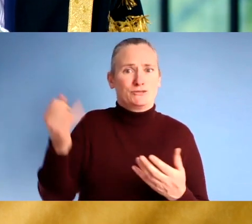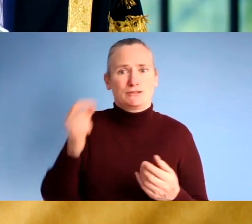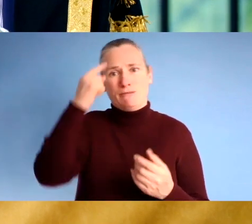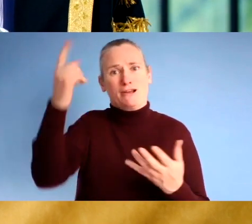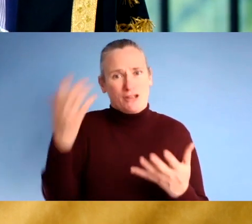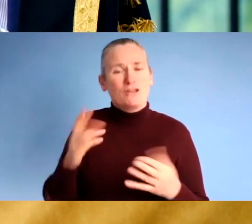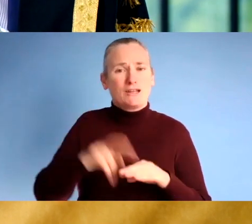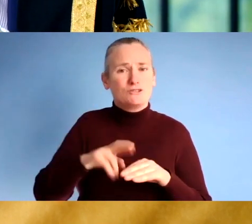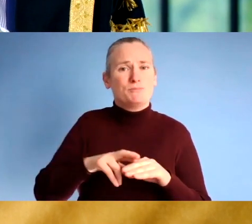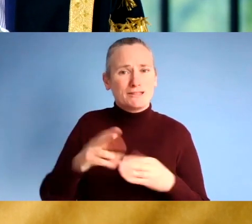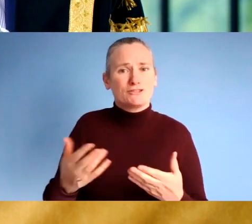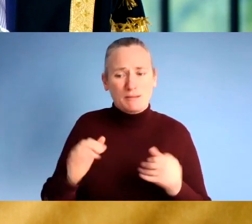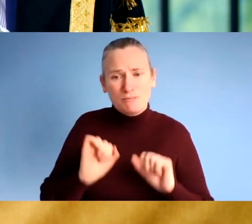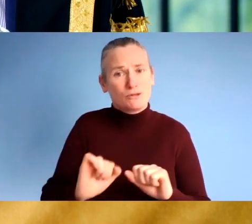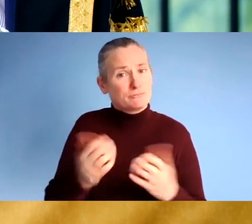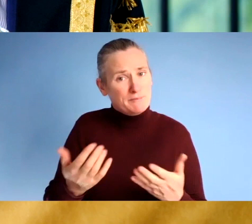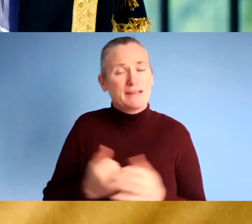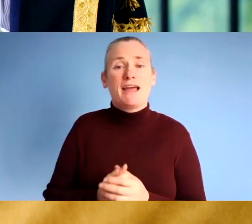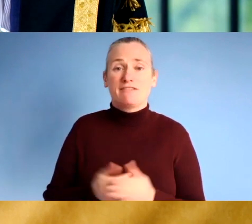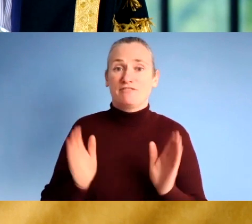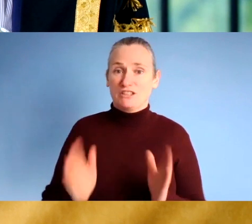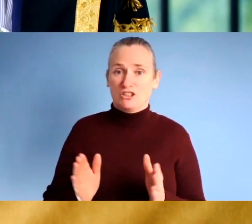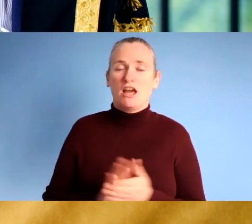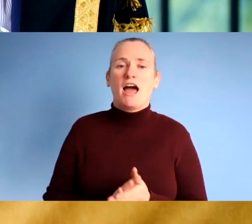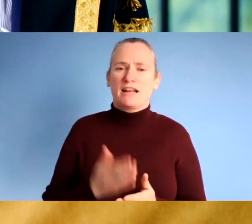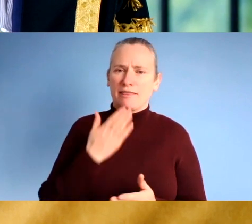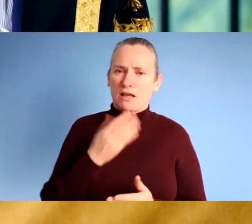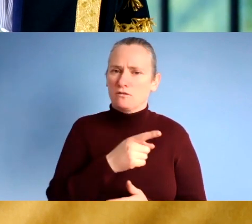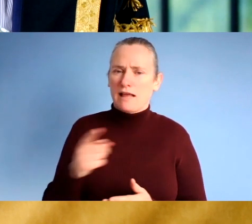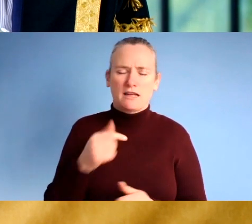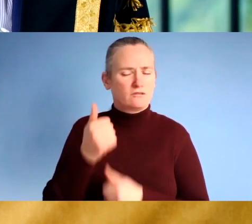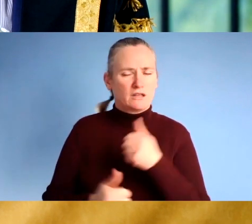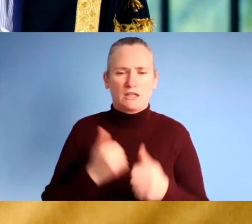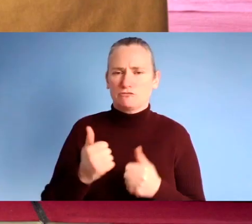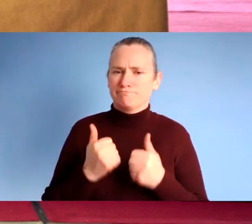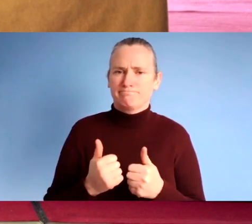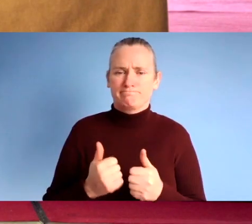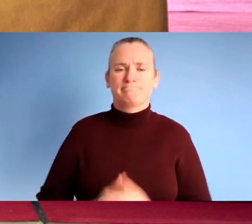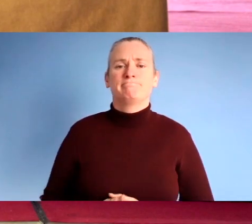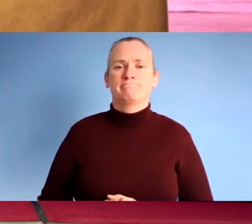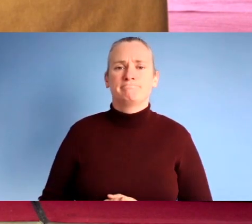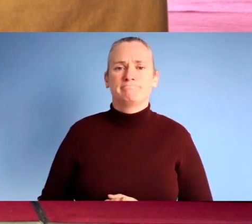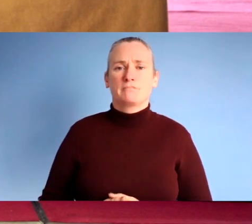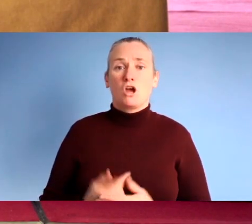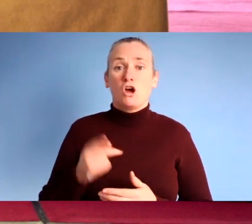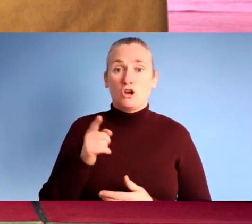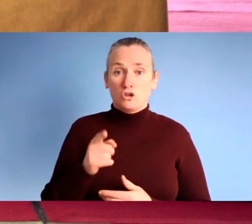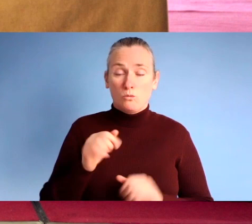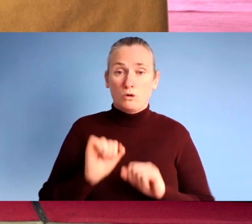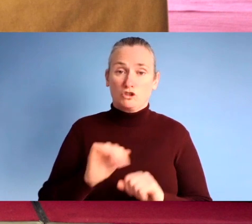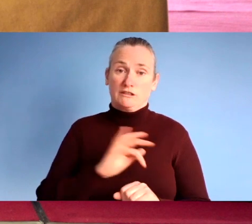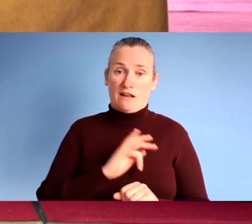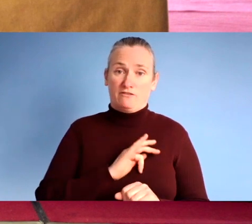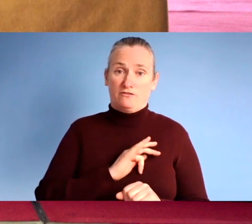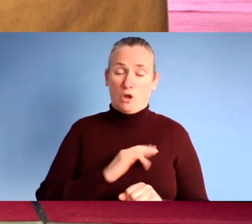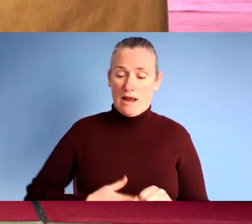you to say, you can do better. And you did, and I thank you for that, and I congratulate you for that. You pushed yourself,